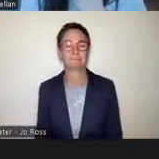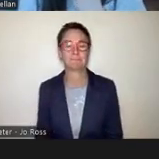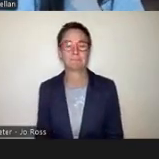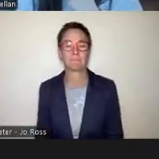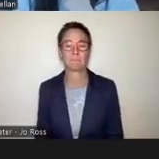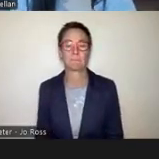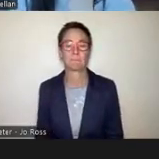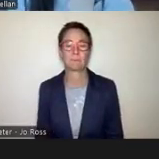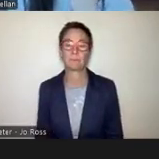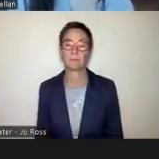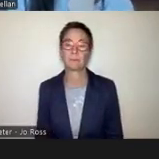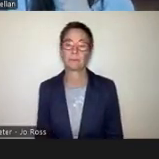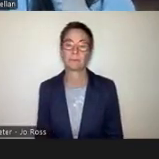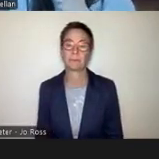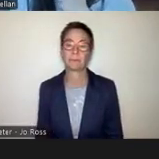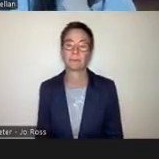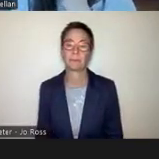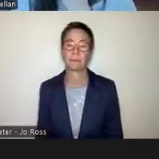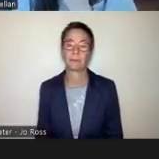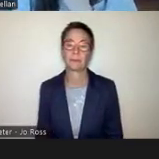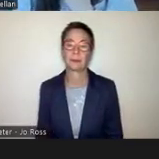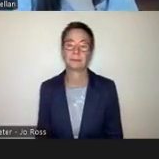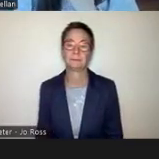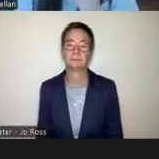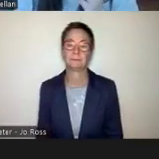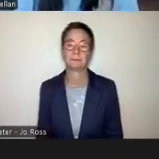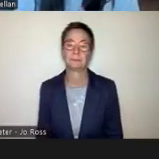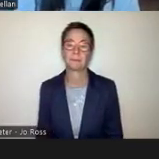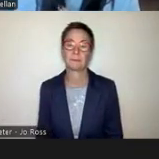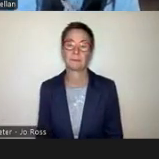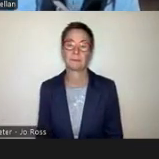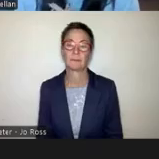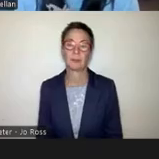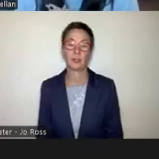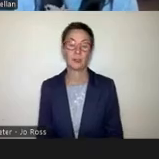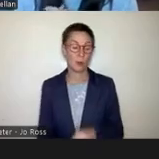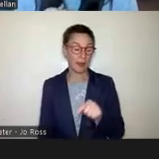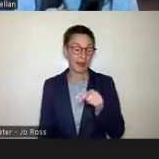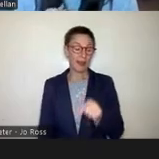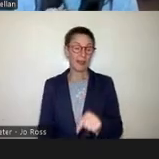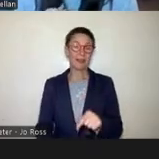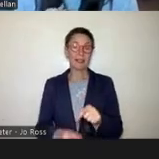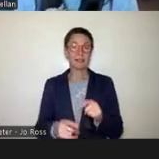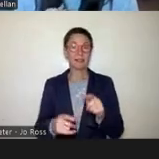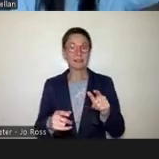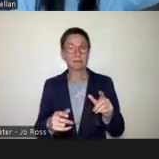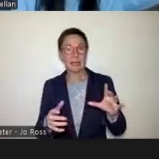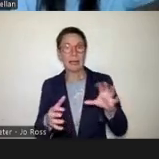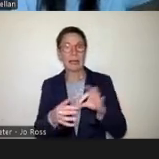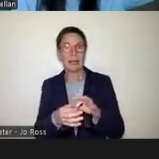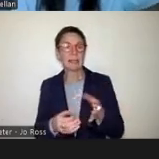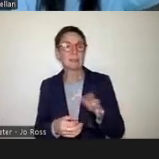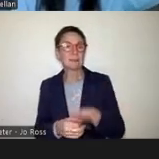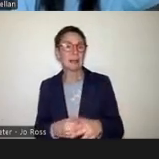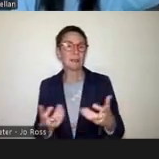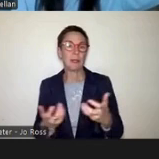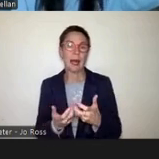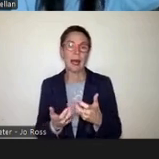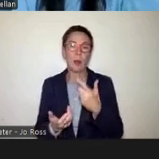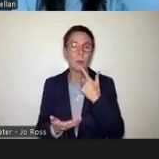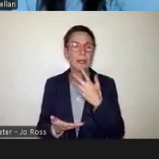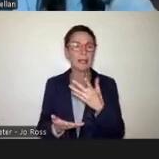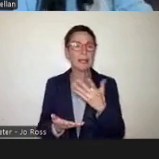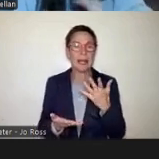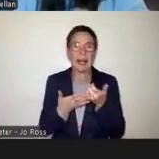So following on from this, it all links back to how we can help. I'll not take you through the